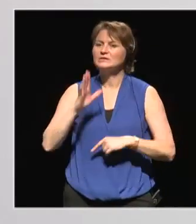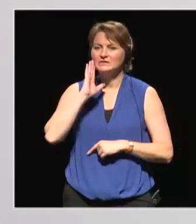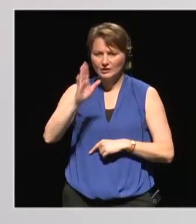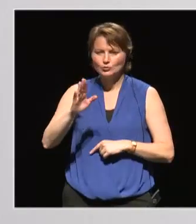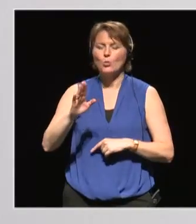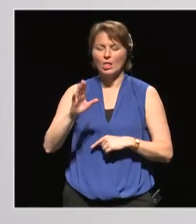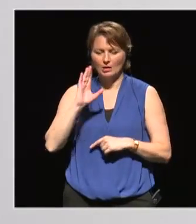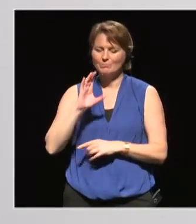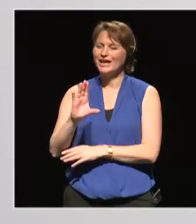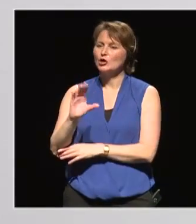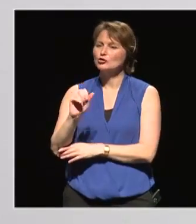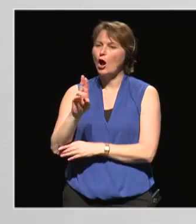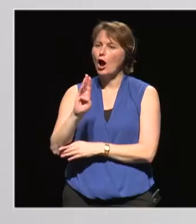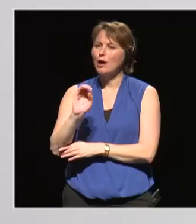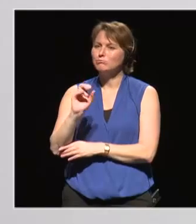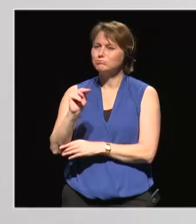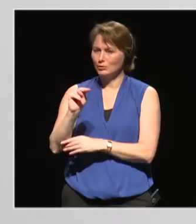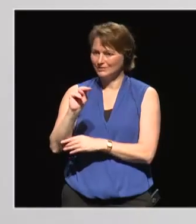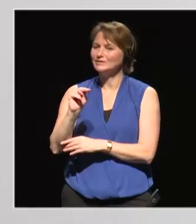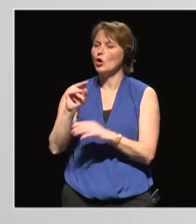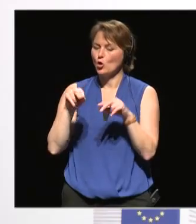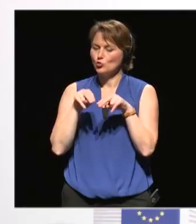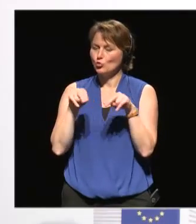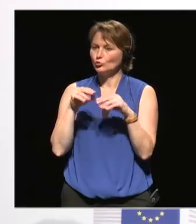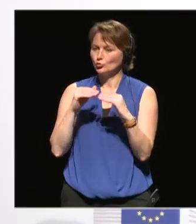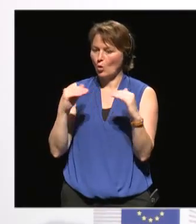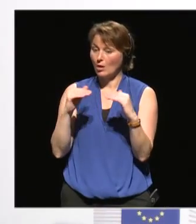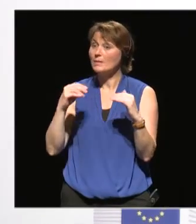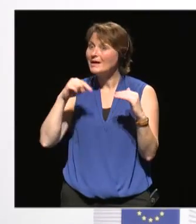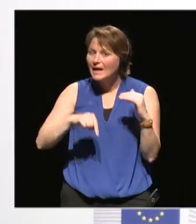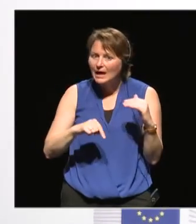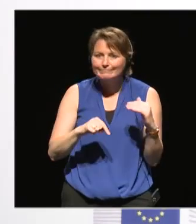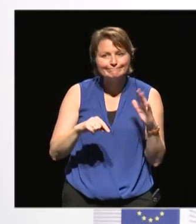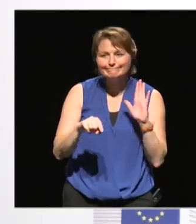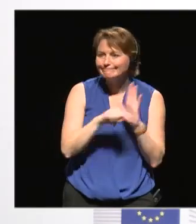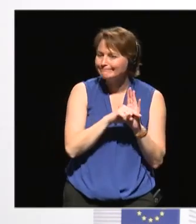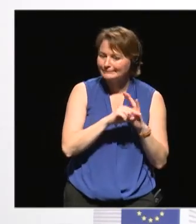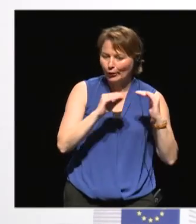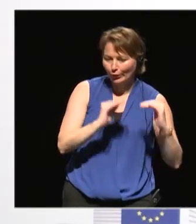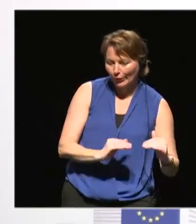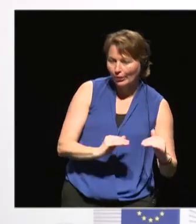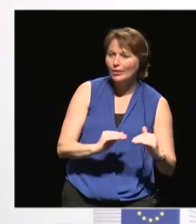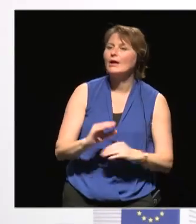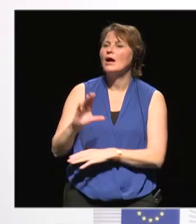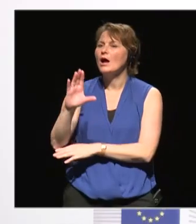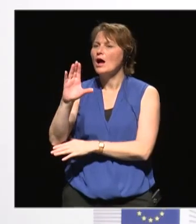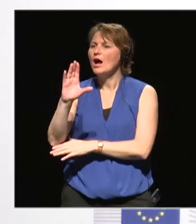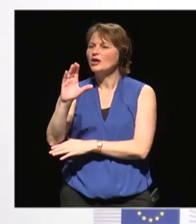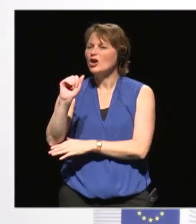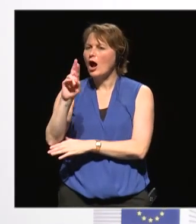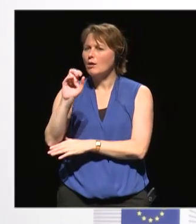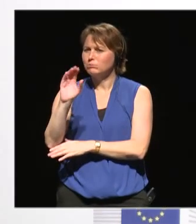come. Today, we are carbon negative. Our forests are a carbon sink of